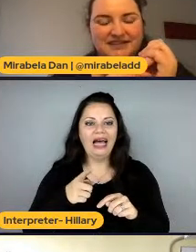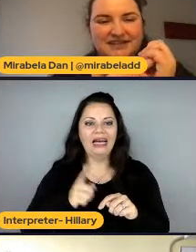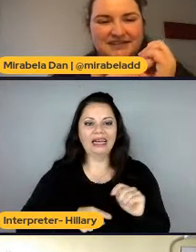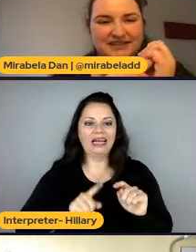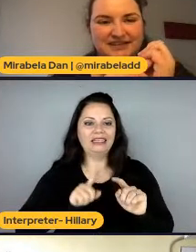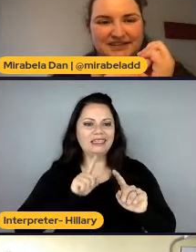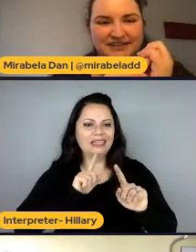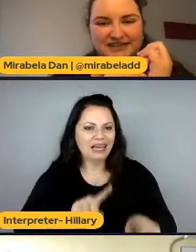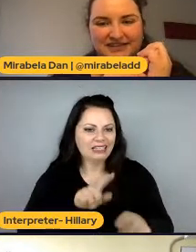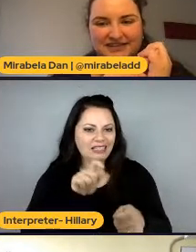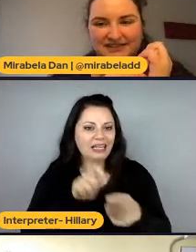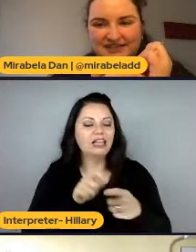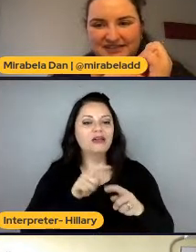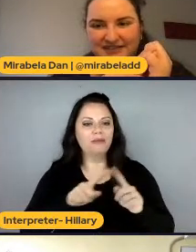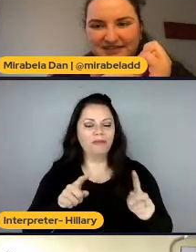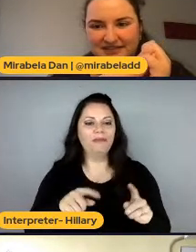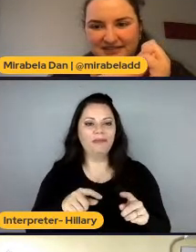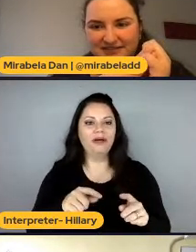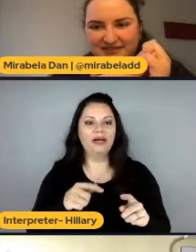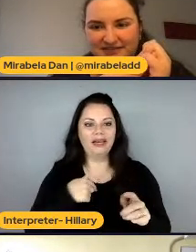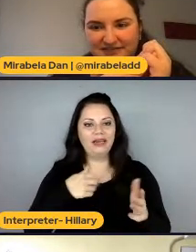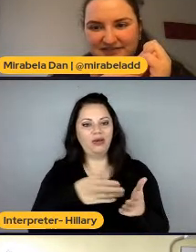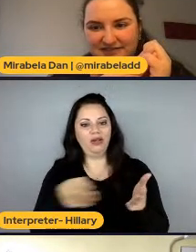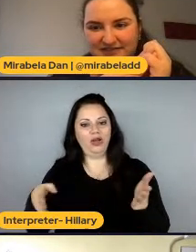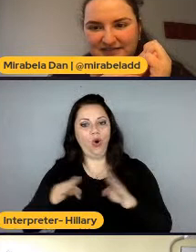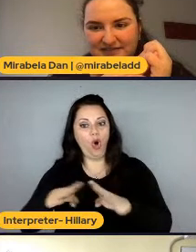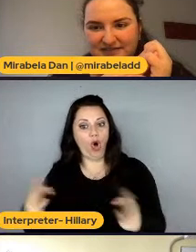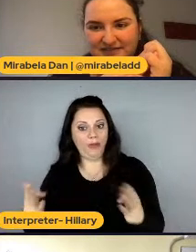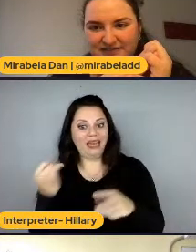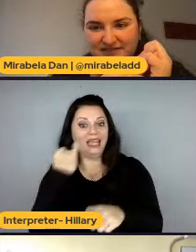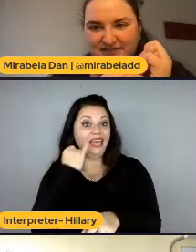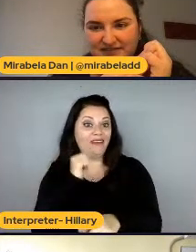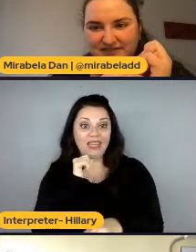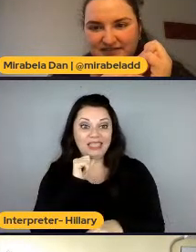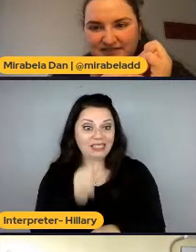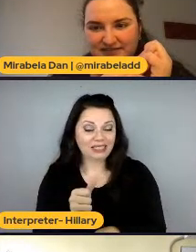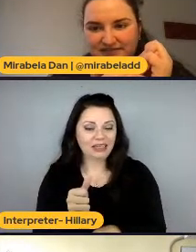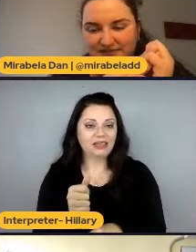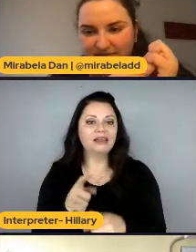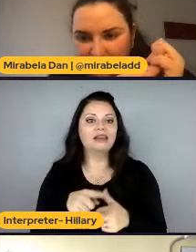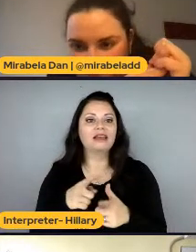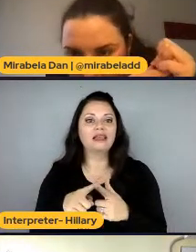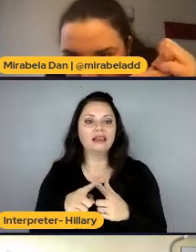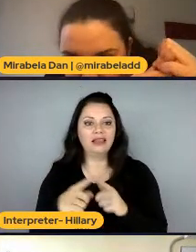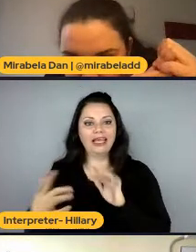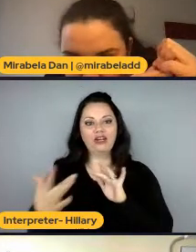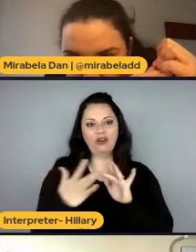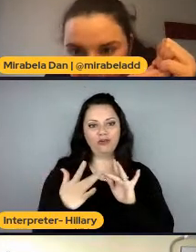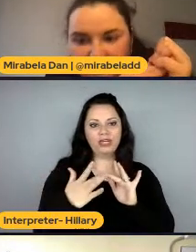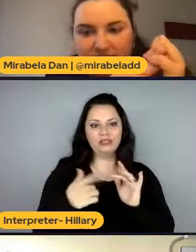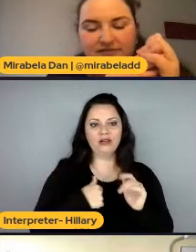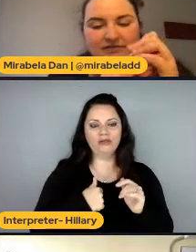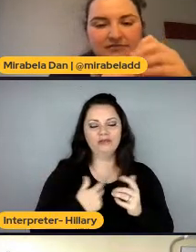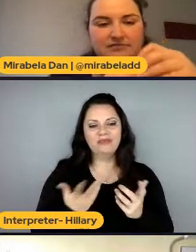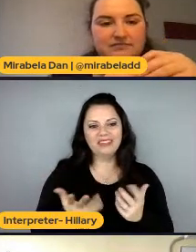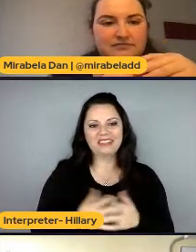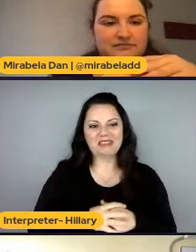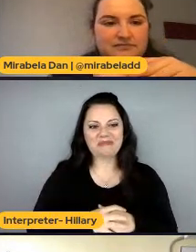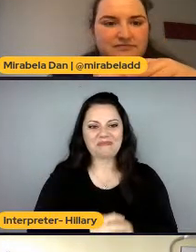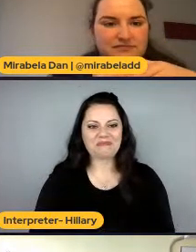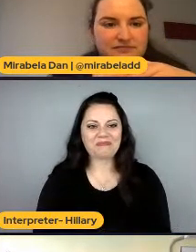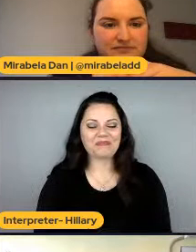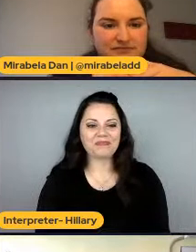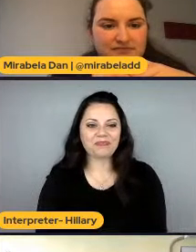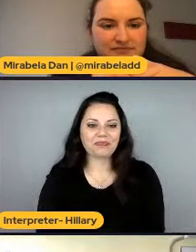question, but I hope it does. And if it didn't, just reach out to me.